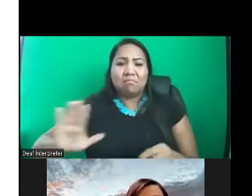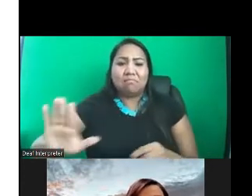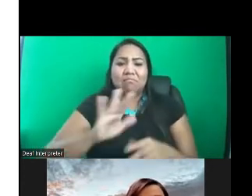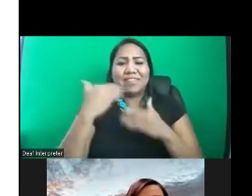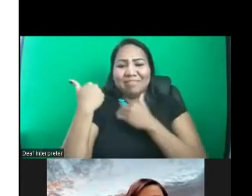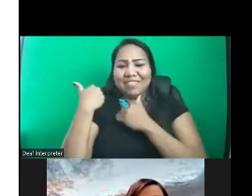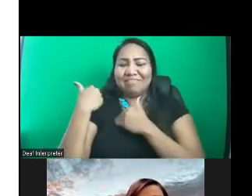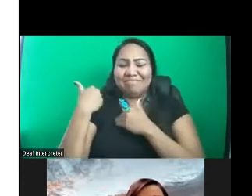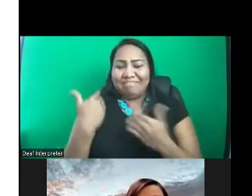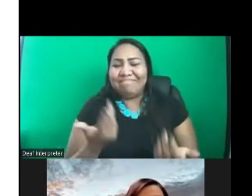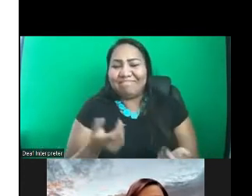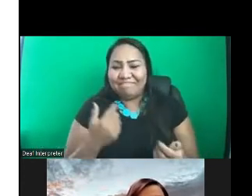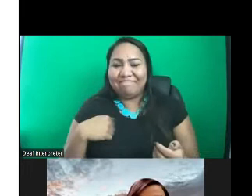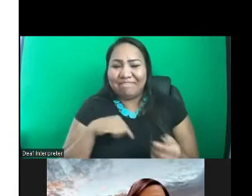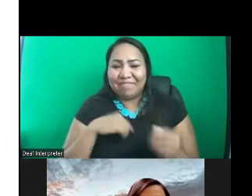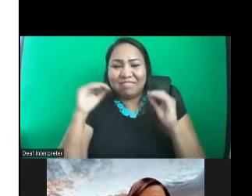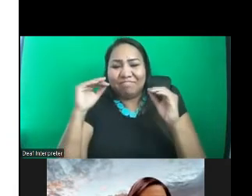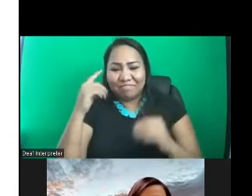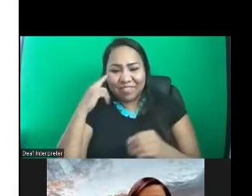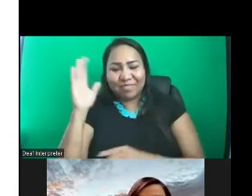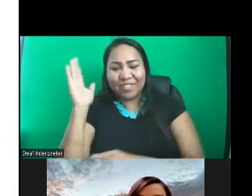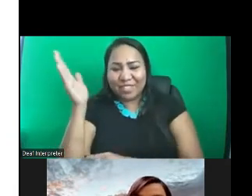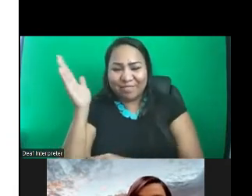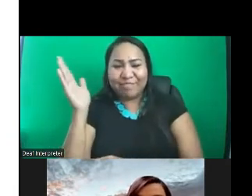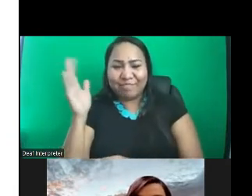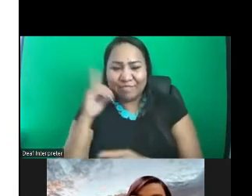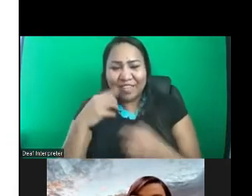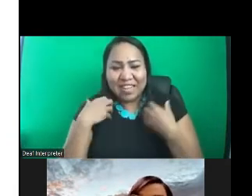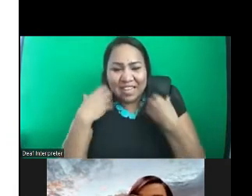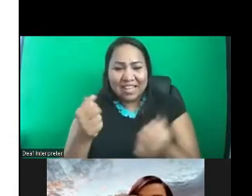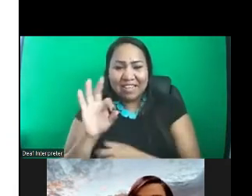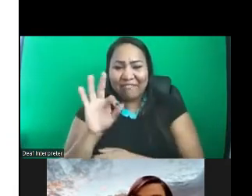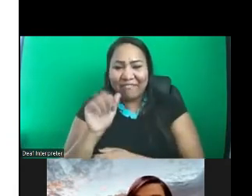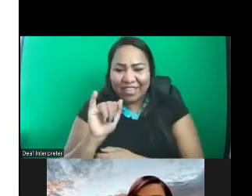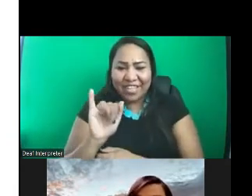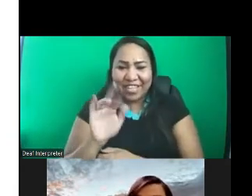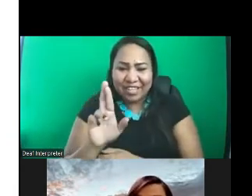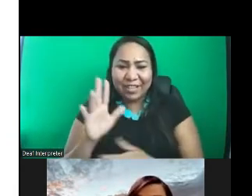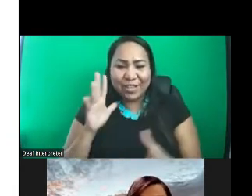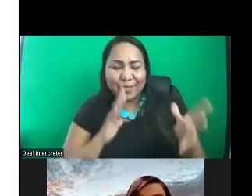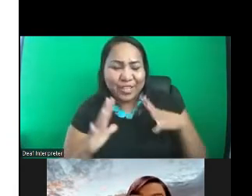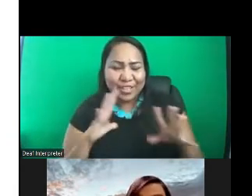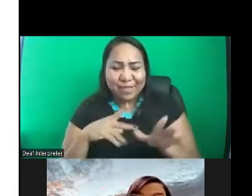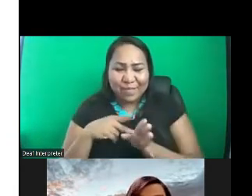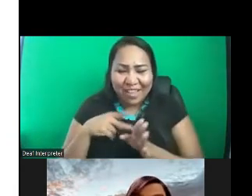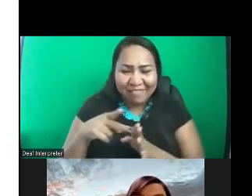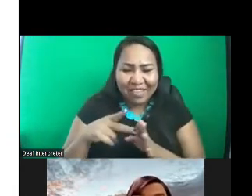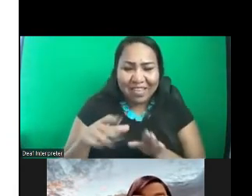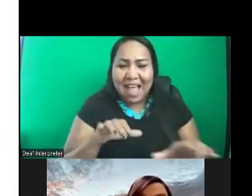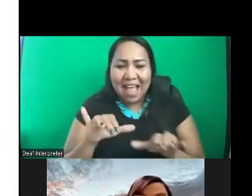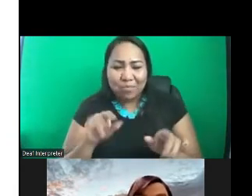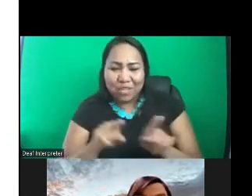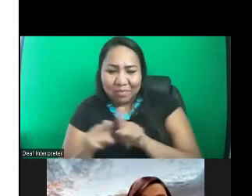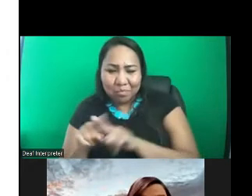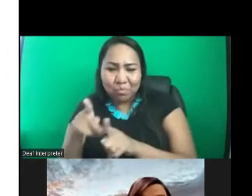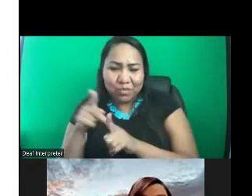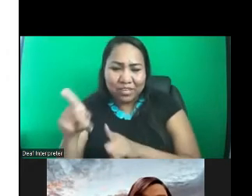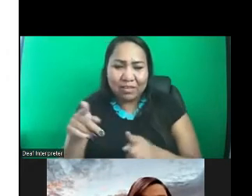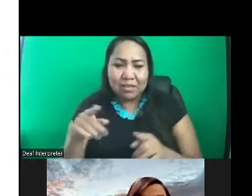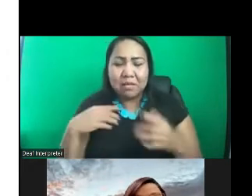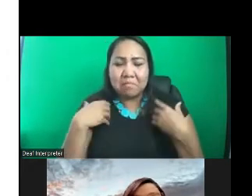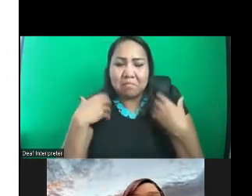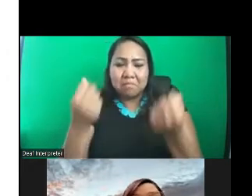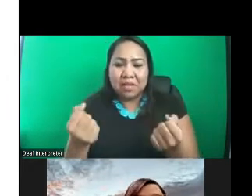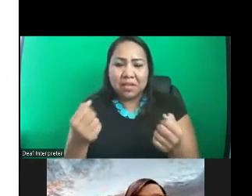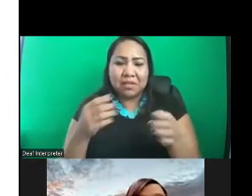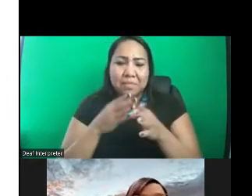day when they're doing their presentations at the health fair, dress up professionally and act professionally and be a public health educator for the day.